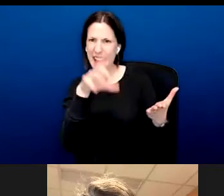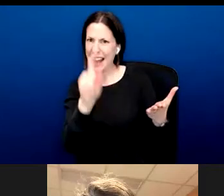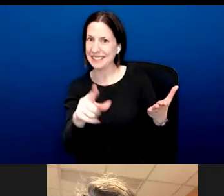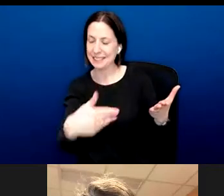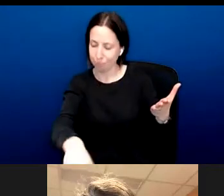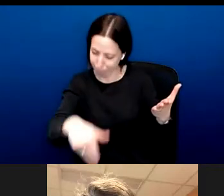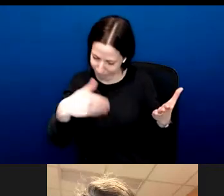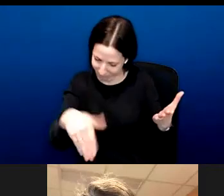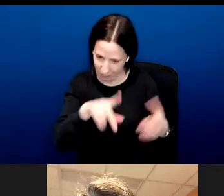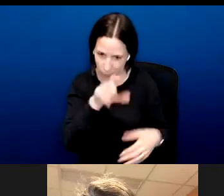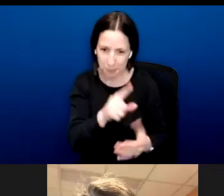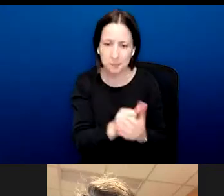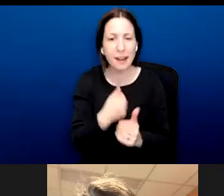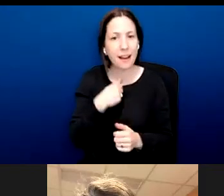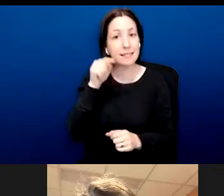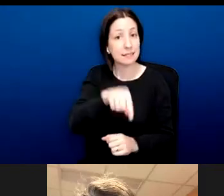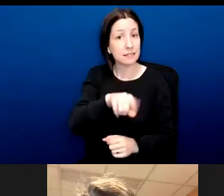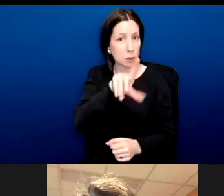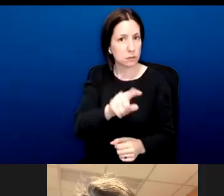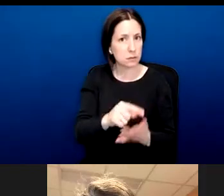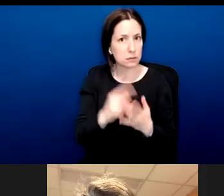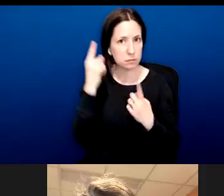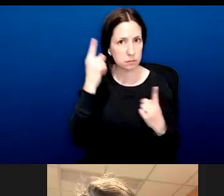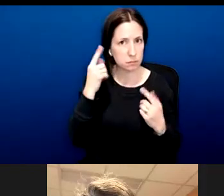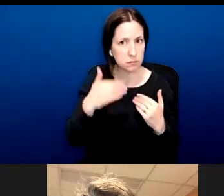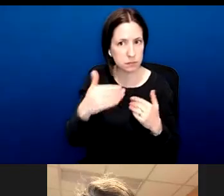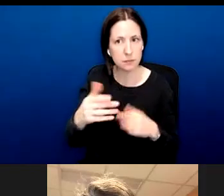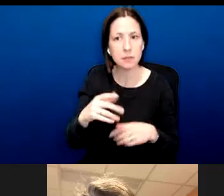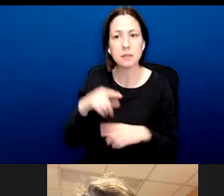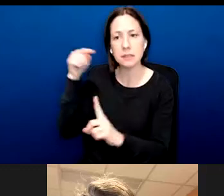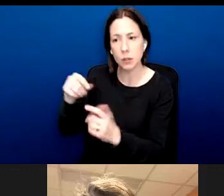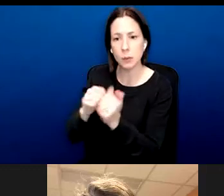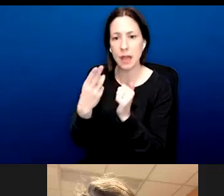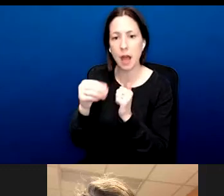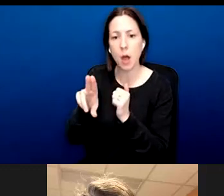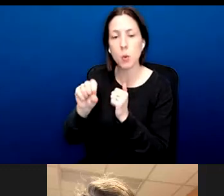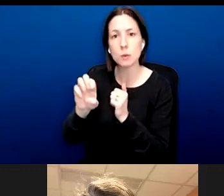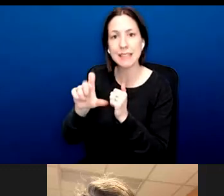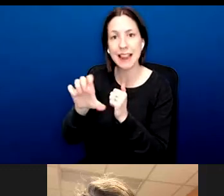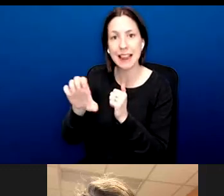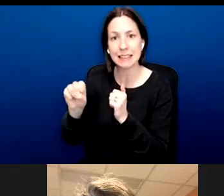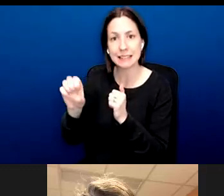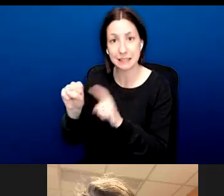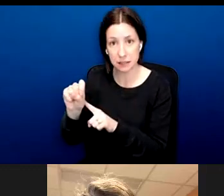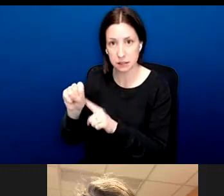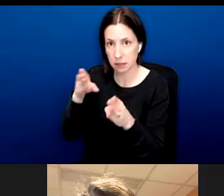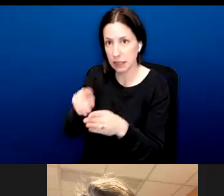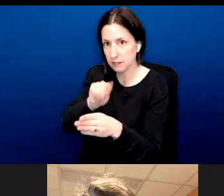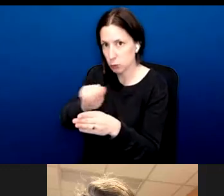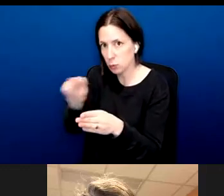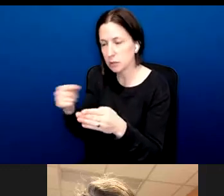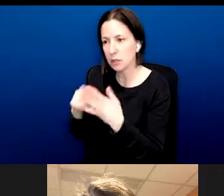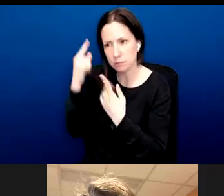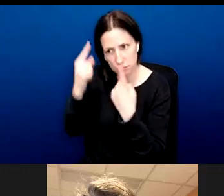no, I think about this question a lot, especially in my work with houseless individuals. I even think most recently